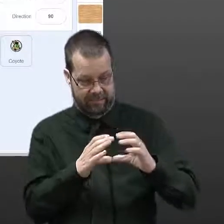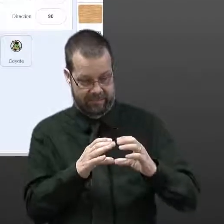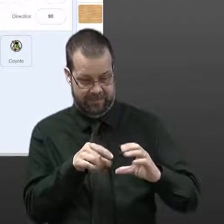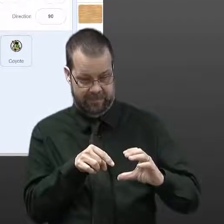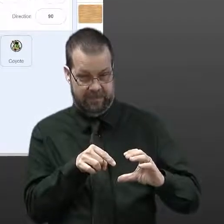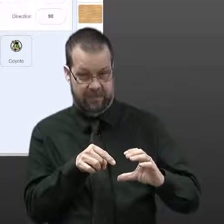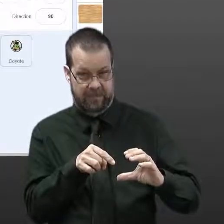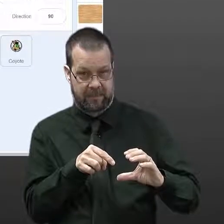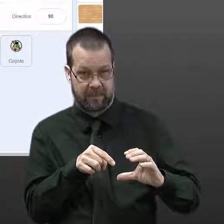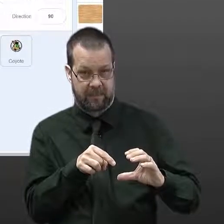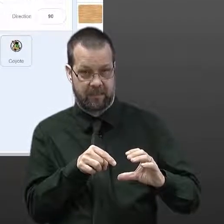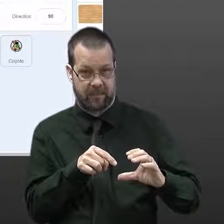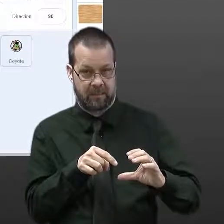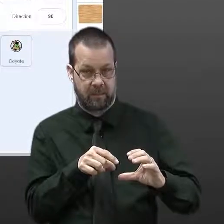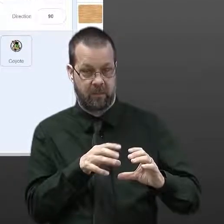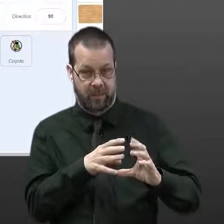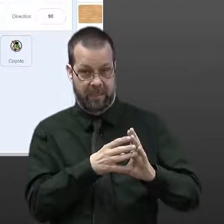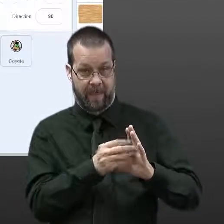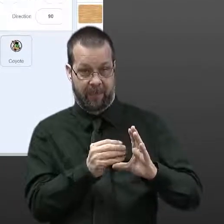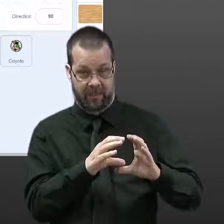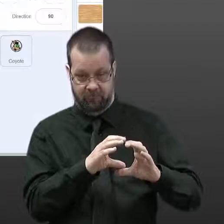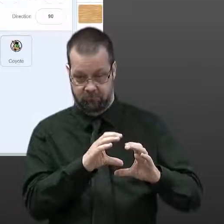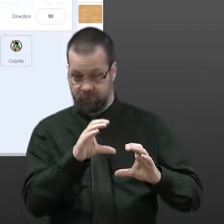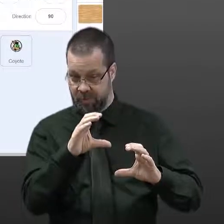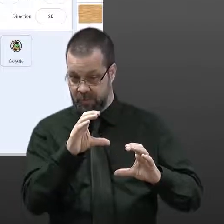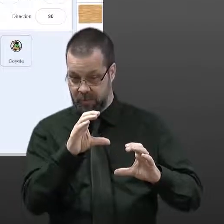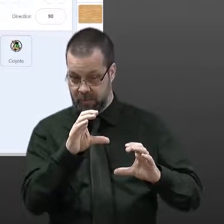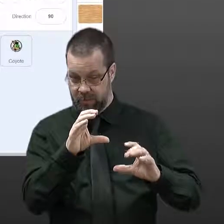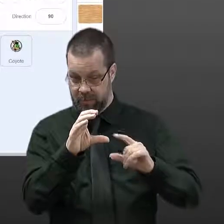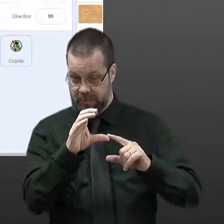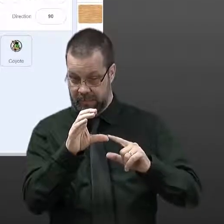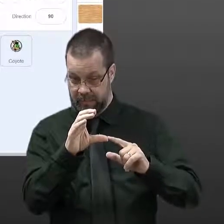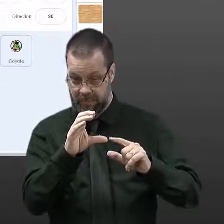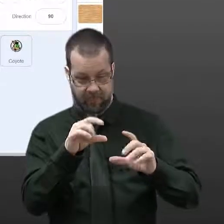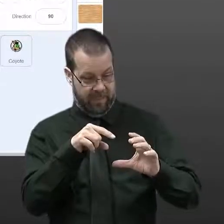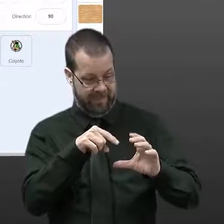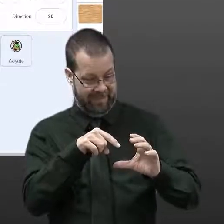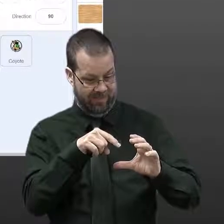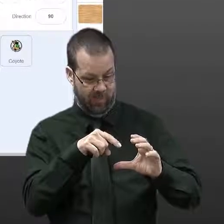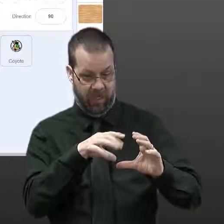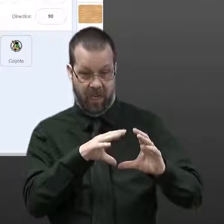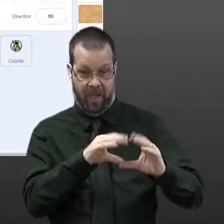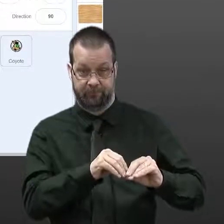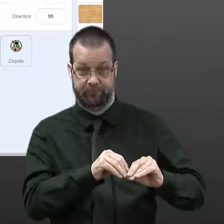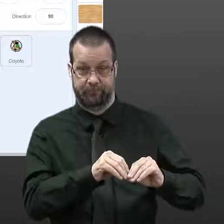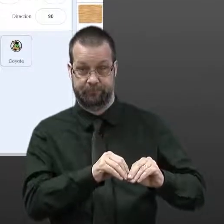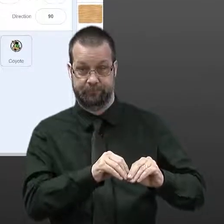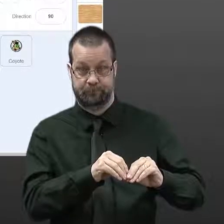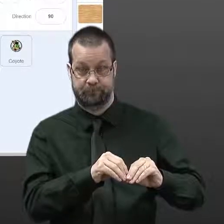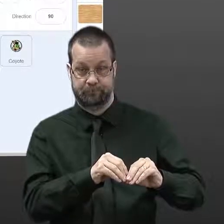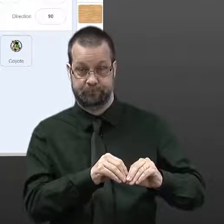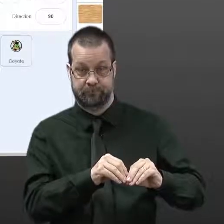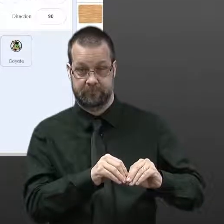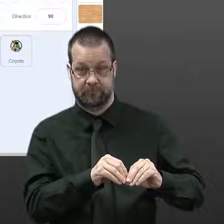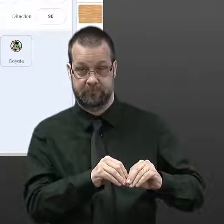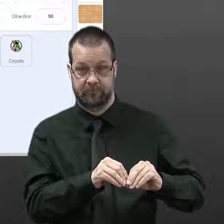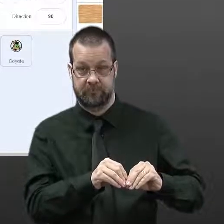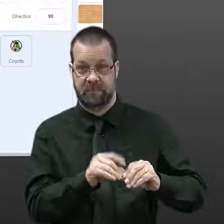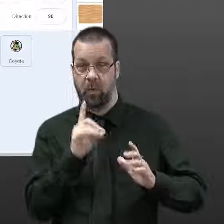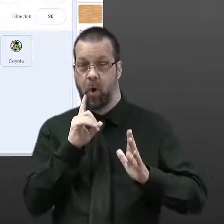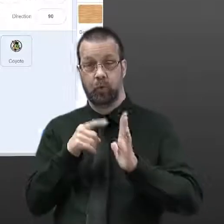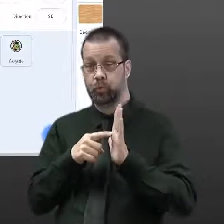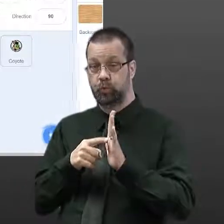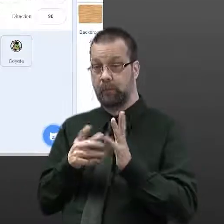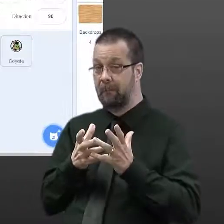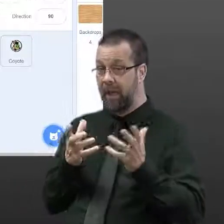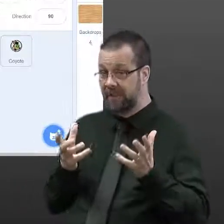to hide this original sprite. Okay, so this